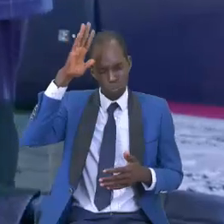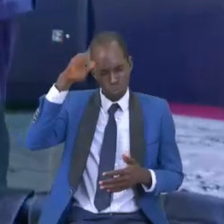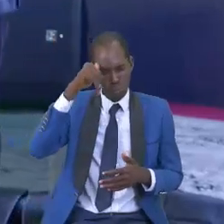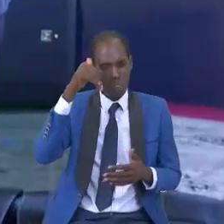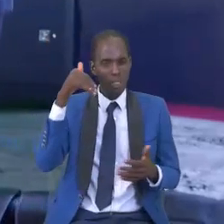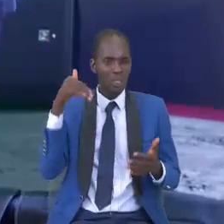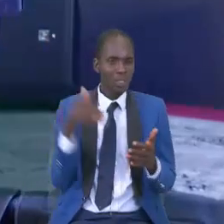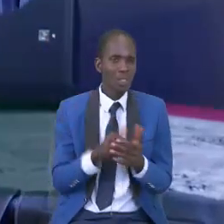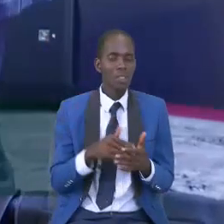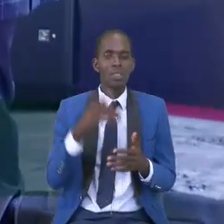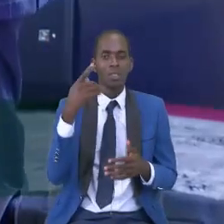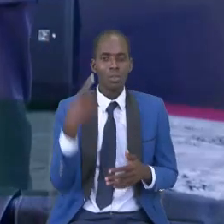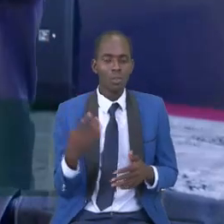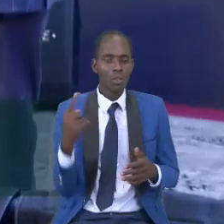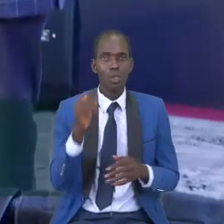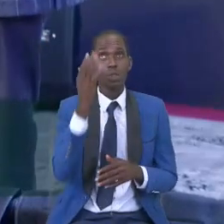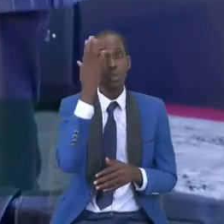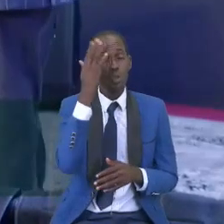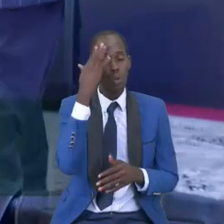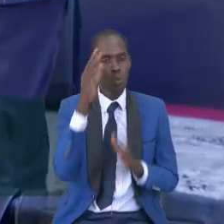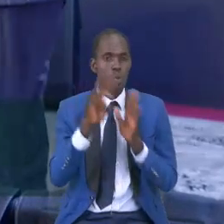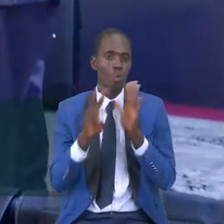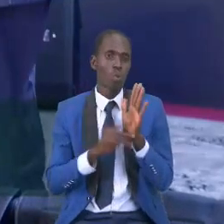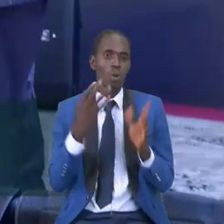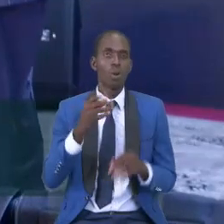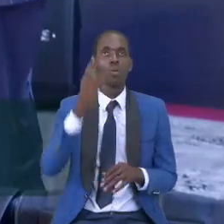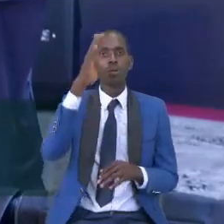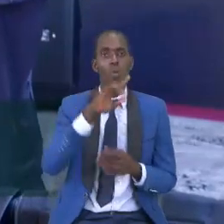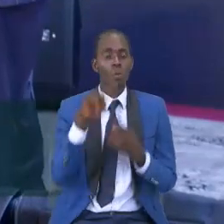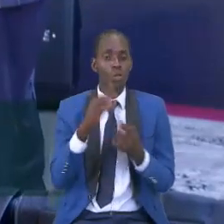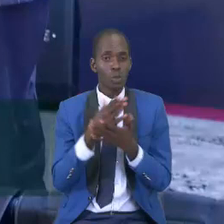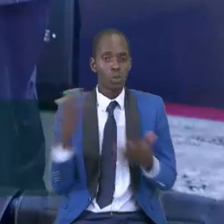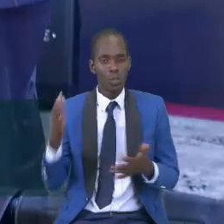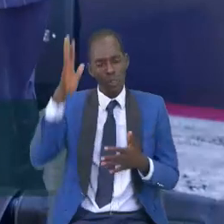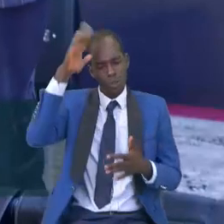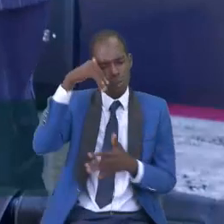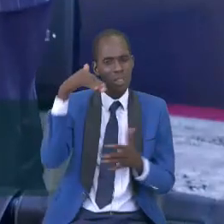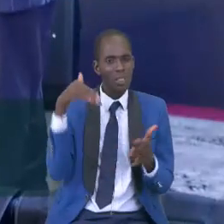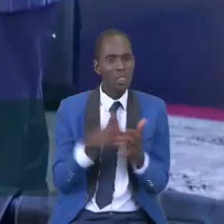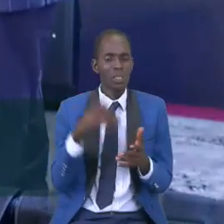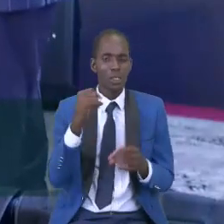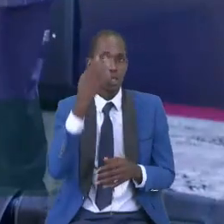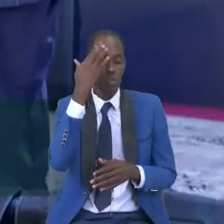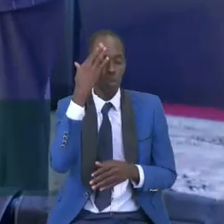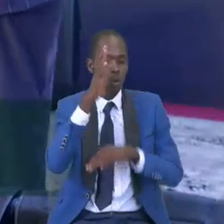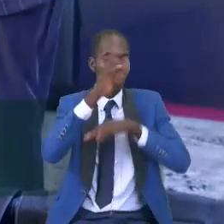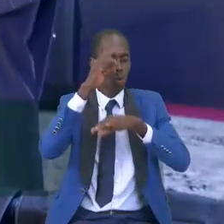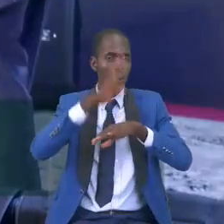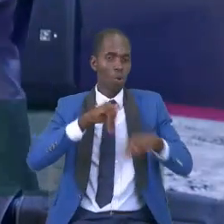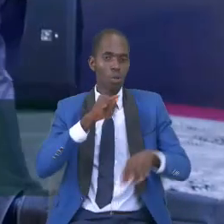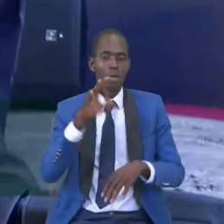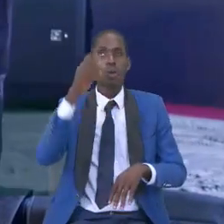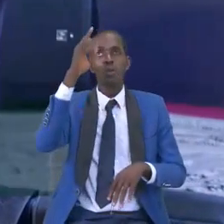known will of God, when somebody rebels against the known calling of God,